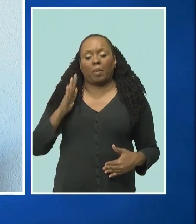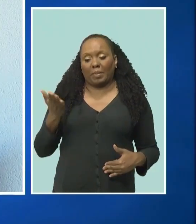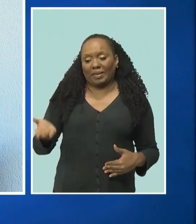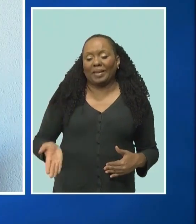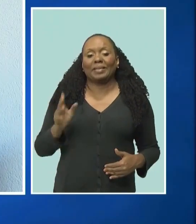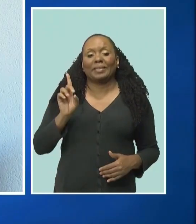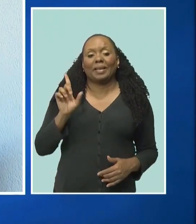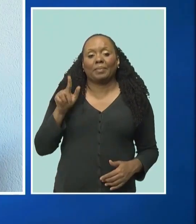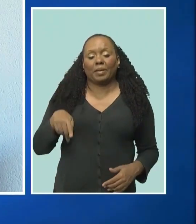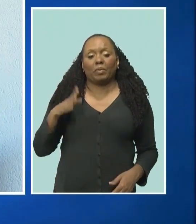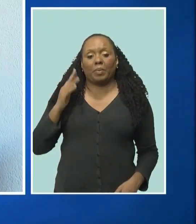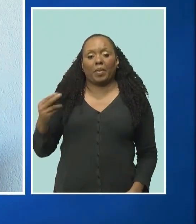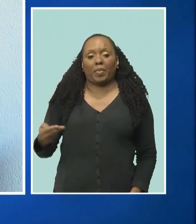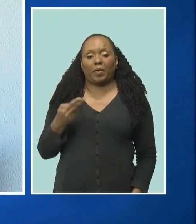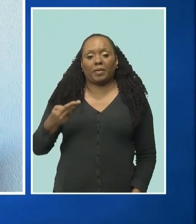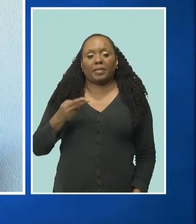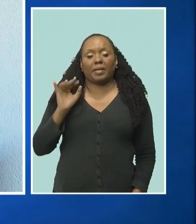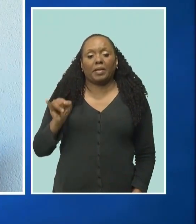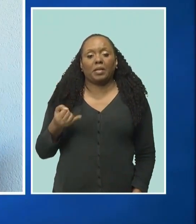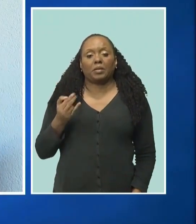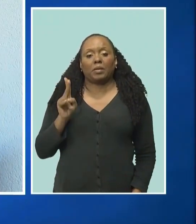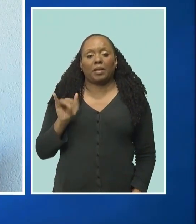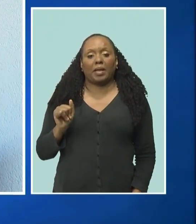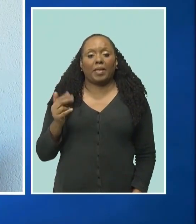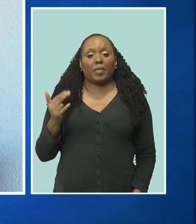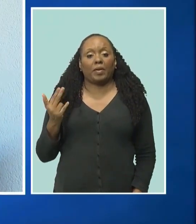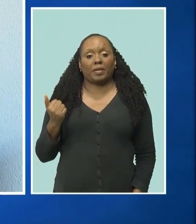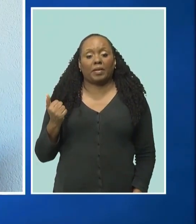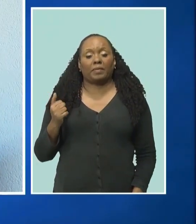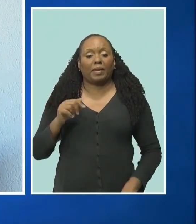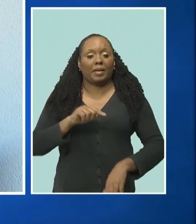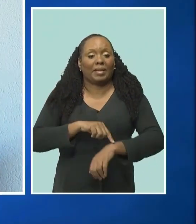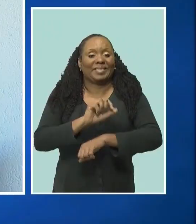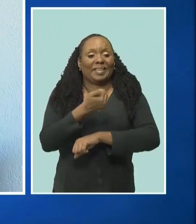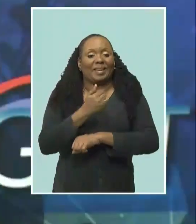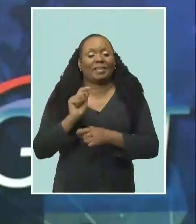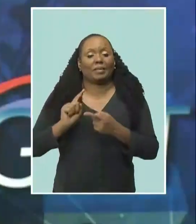on Thursday the 13th from 10 a.m. until 4 p.m.